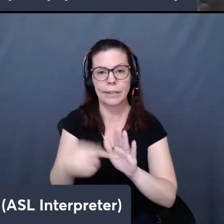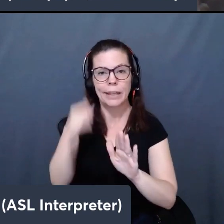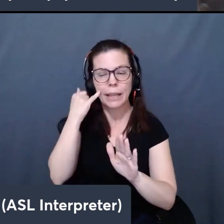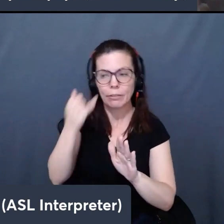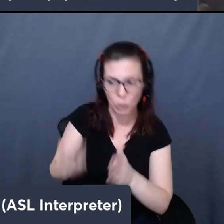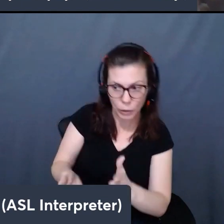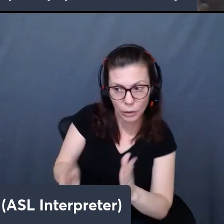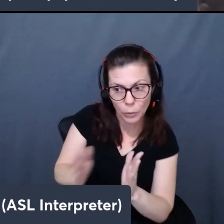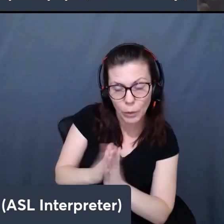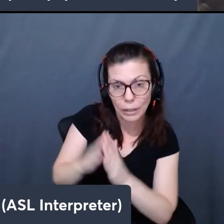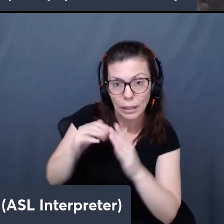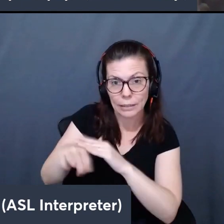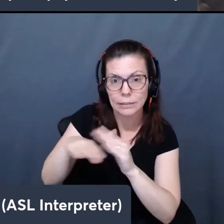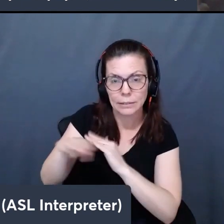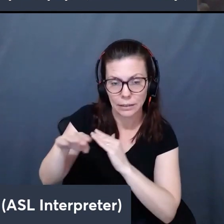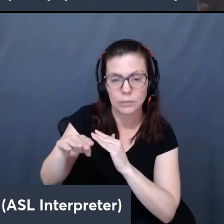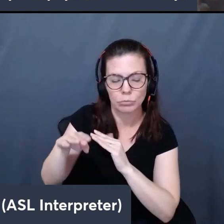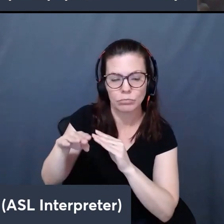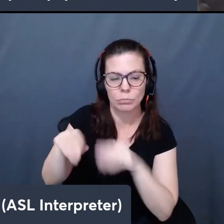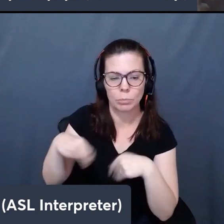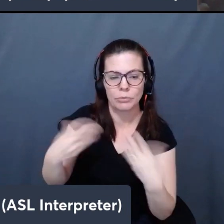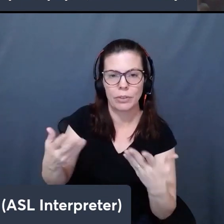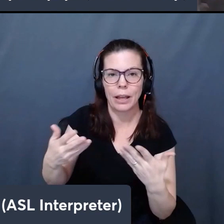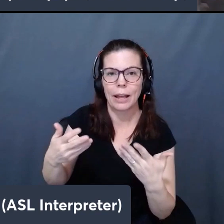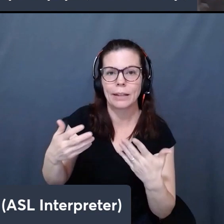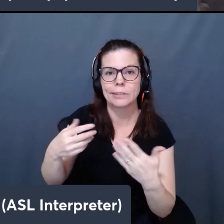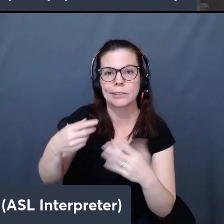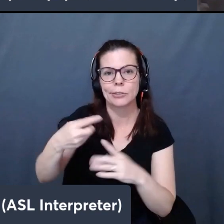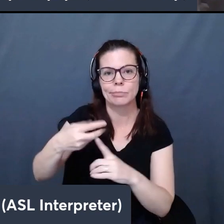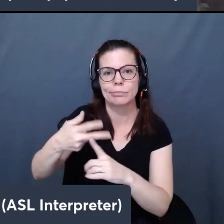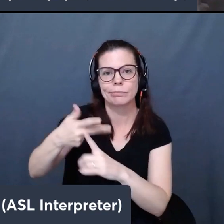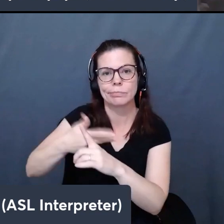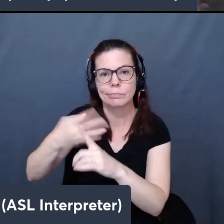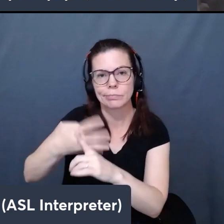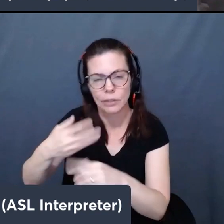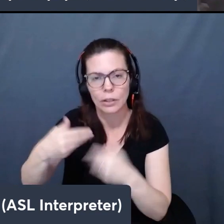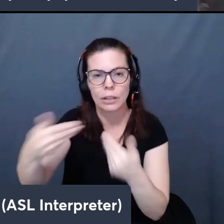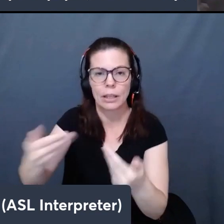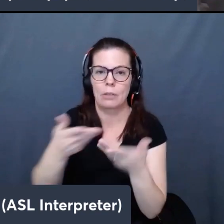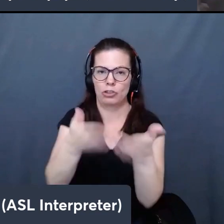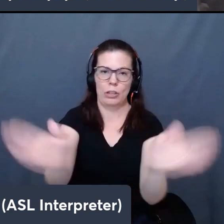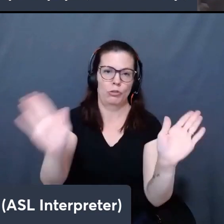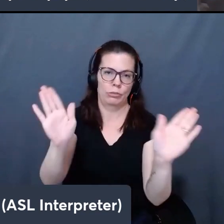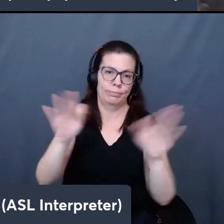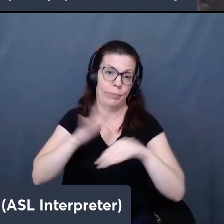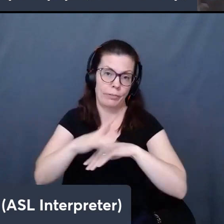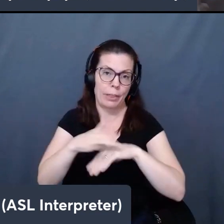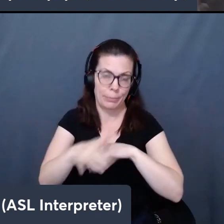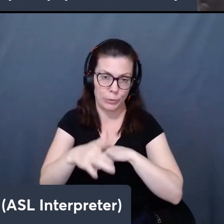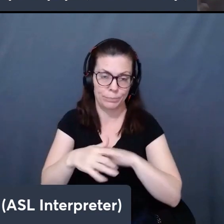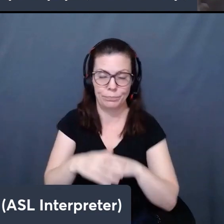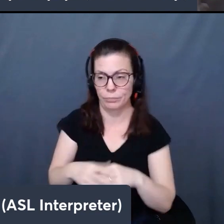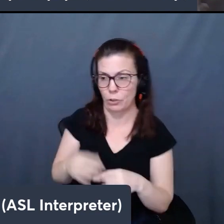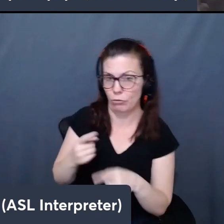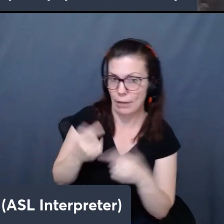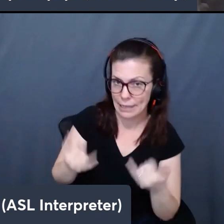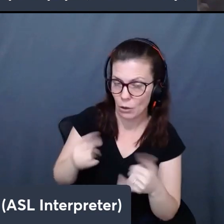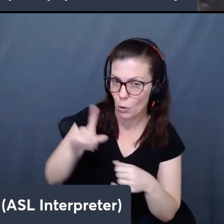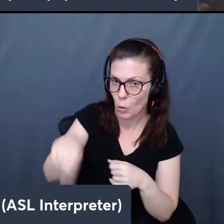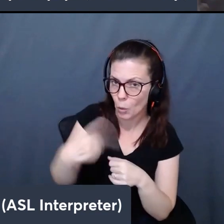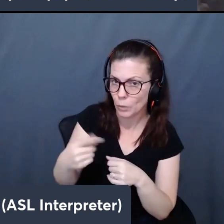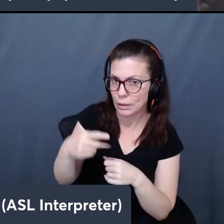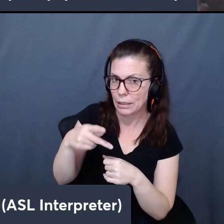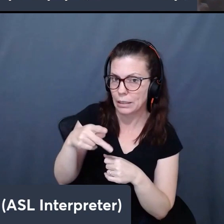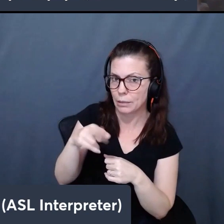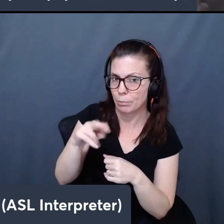access. Few months down the line, we will make this service generally available. So right now, it will be only in the preview